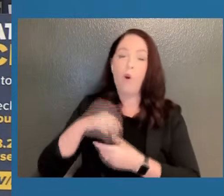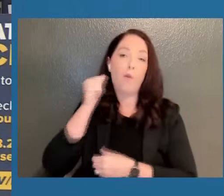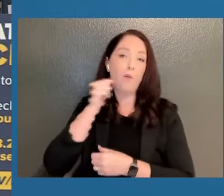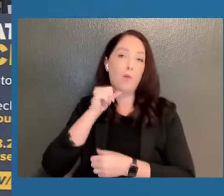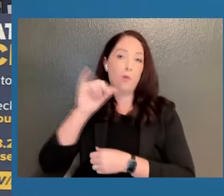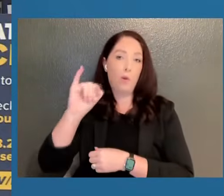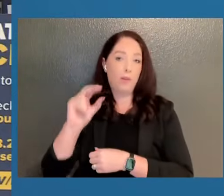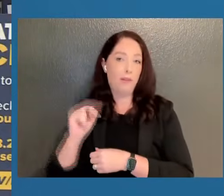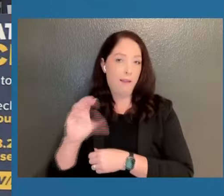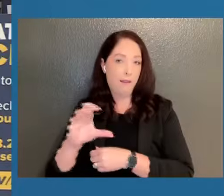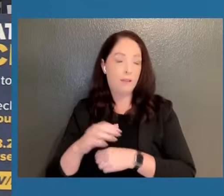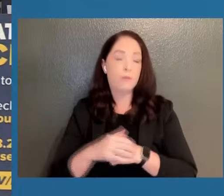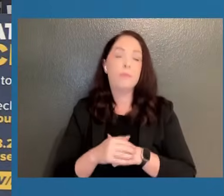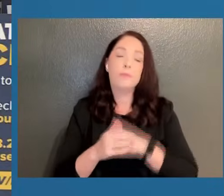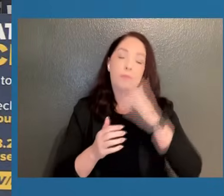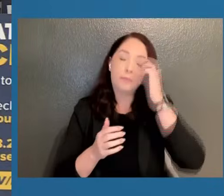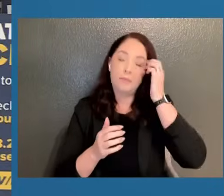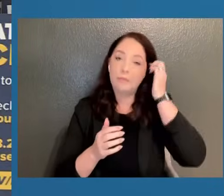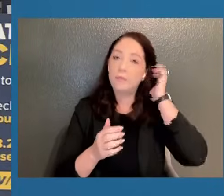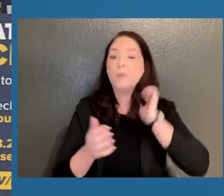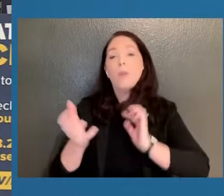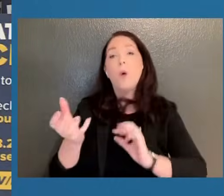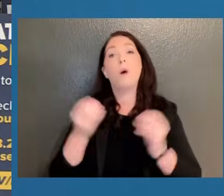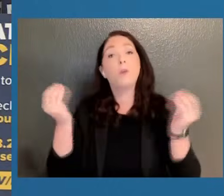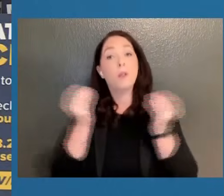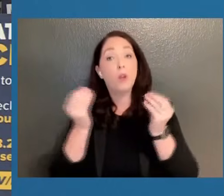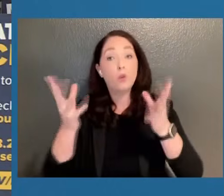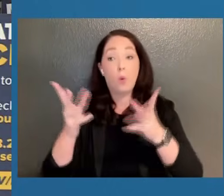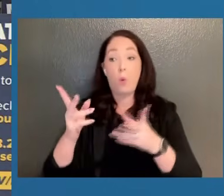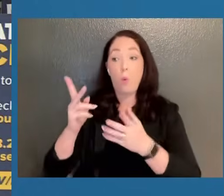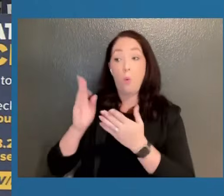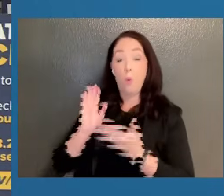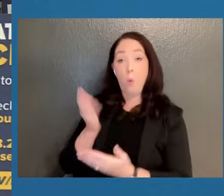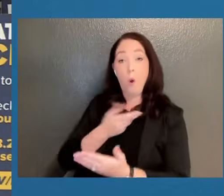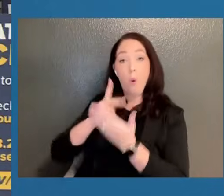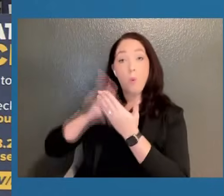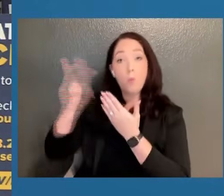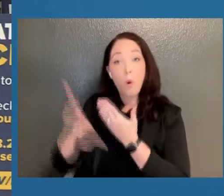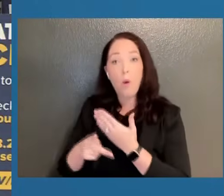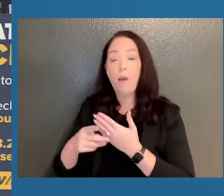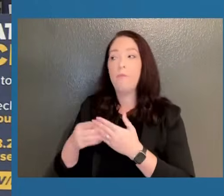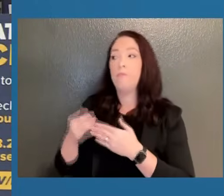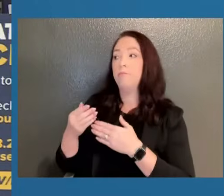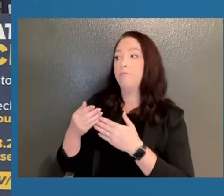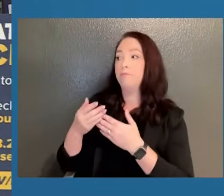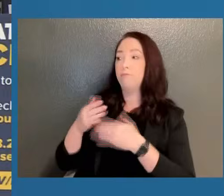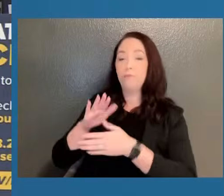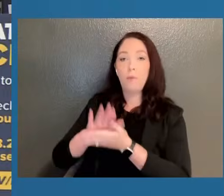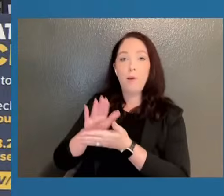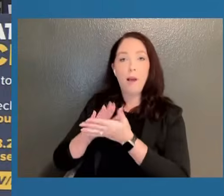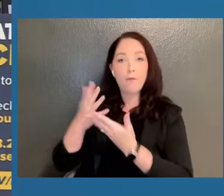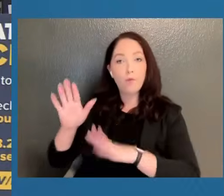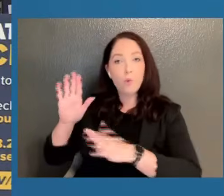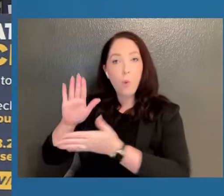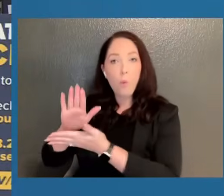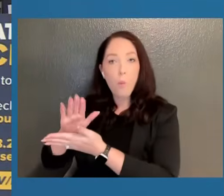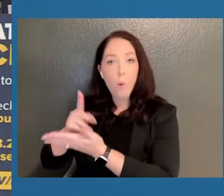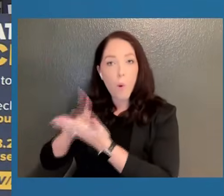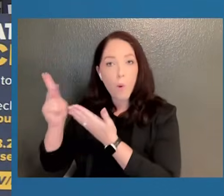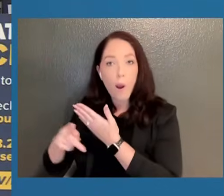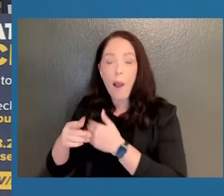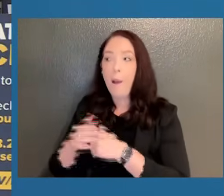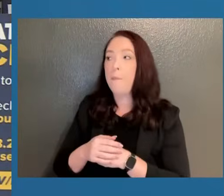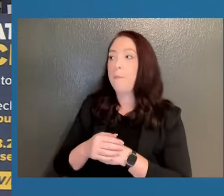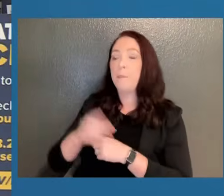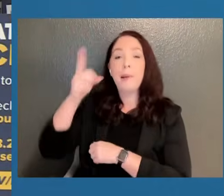Region, I want to remind you that programs at Girls Inc., such as our after-school programs, our summer camps, our year-round programming